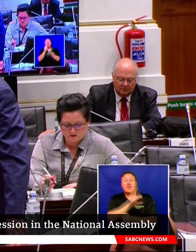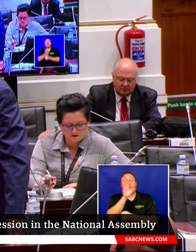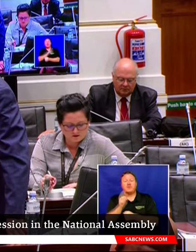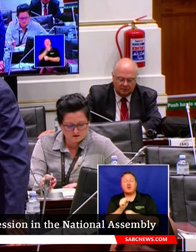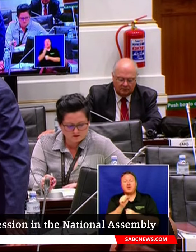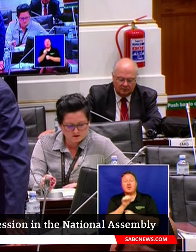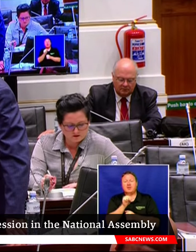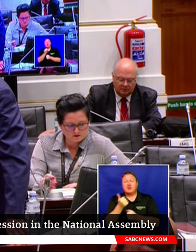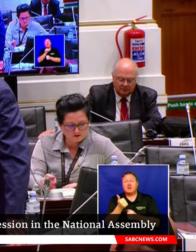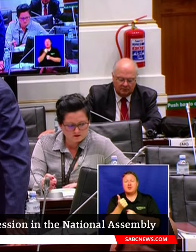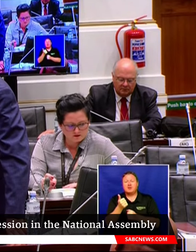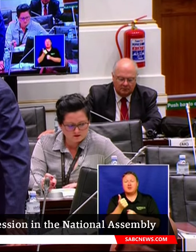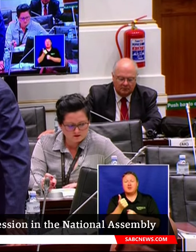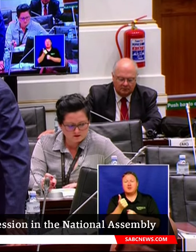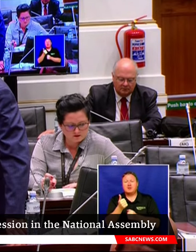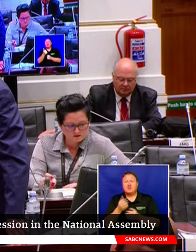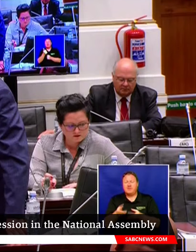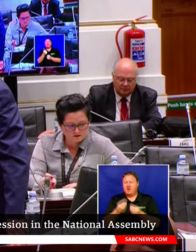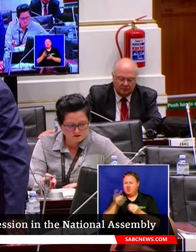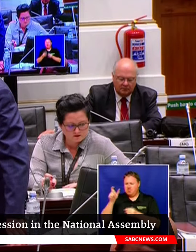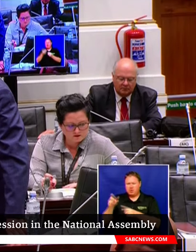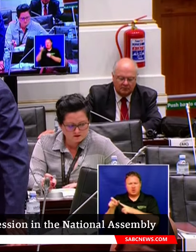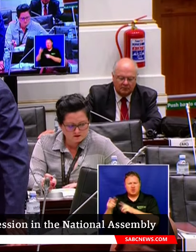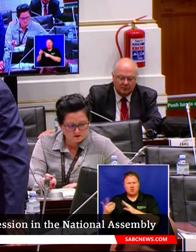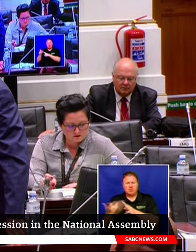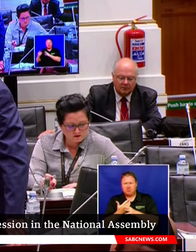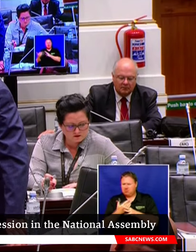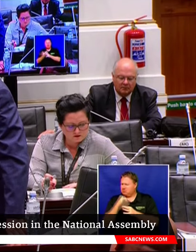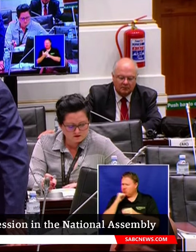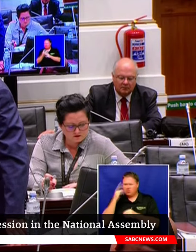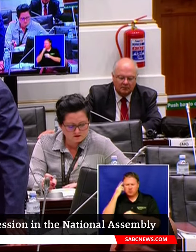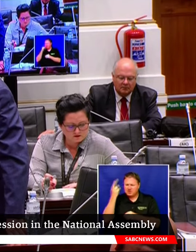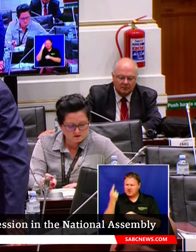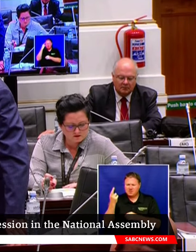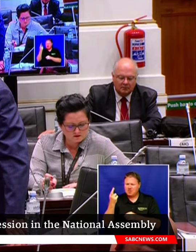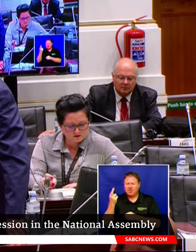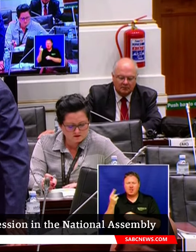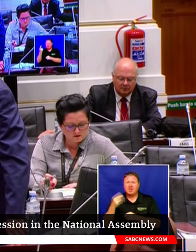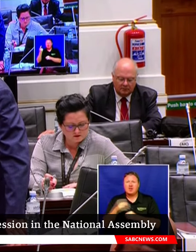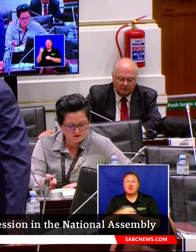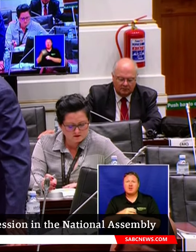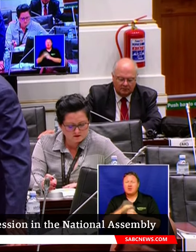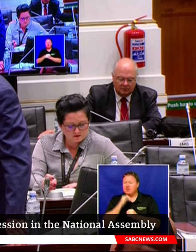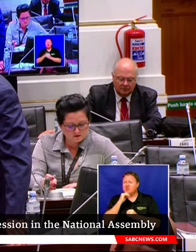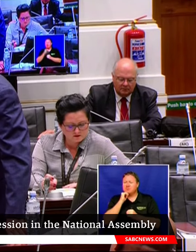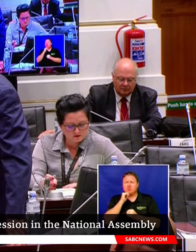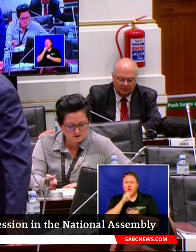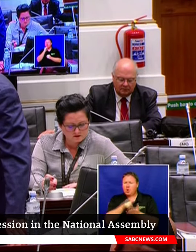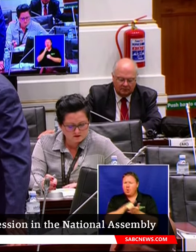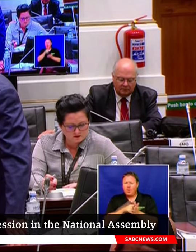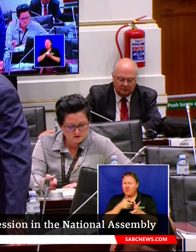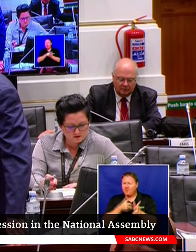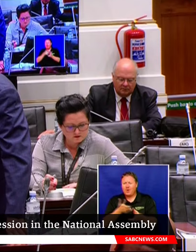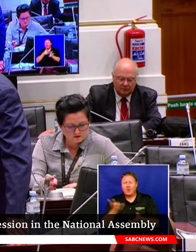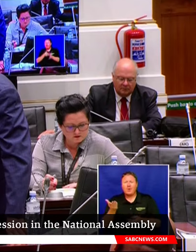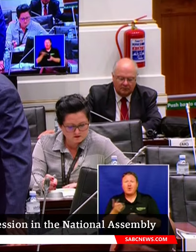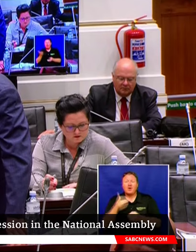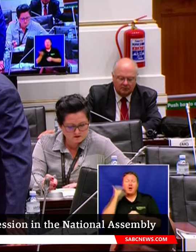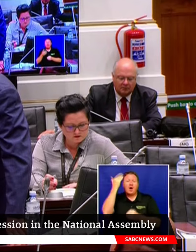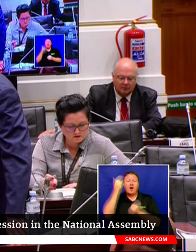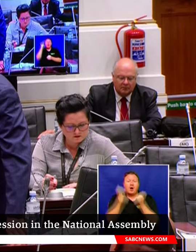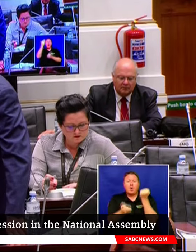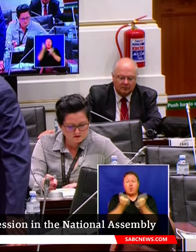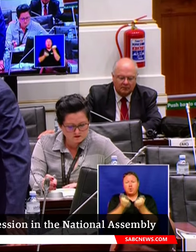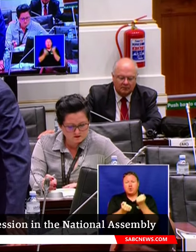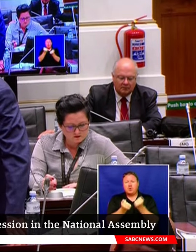found that she was irrational, unreasonable, and unlawful. So the High Court found